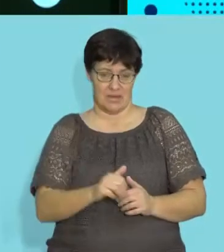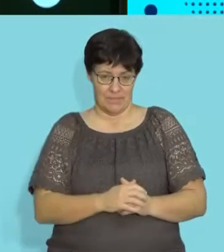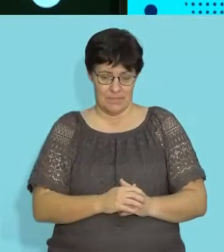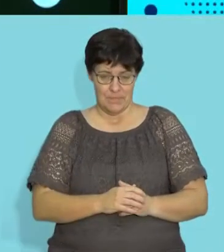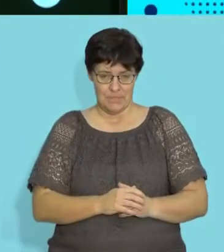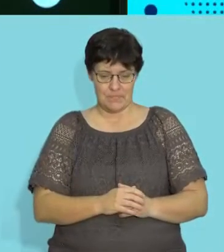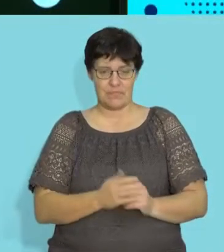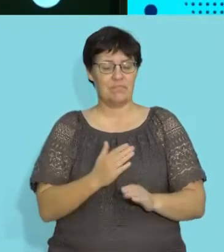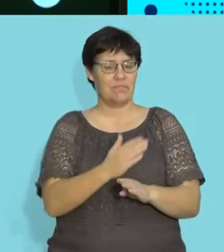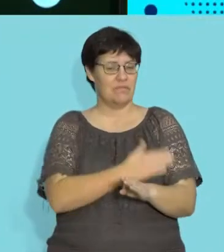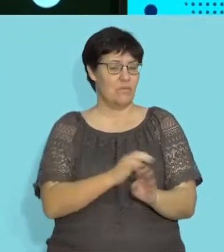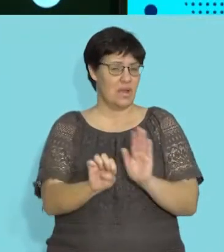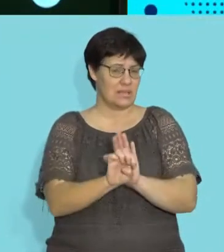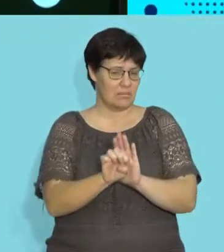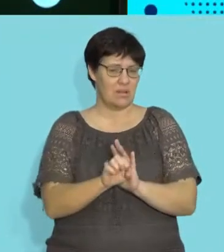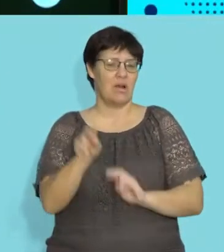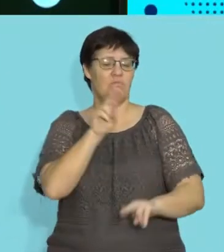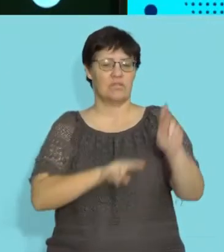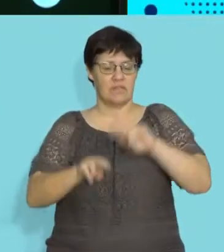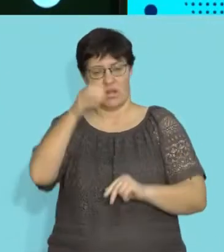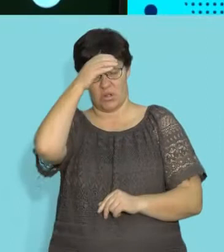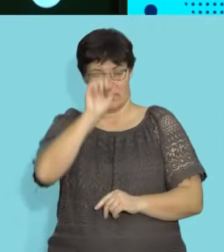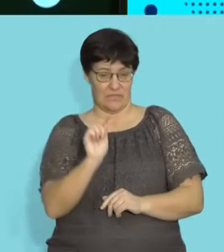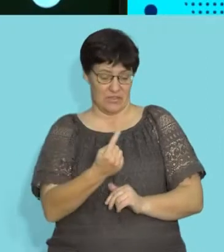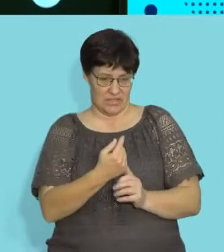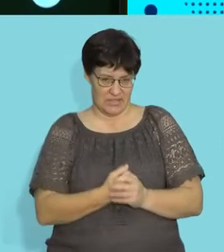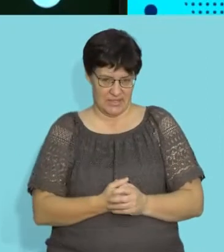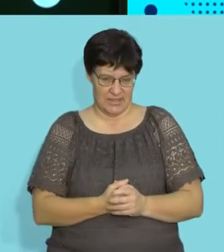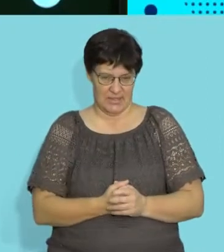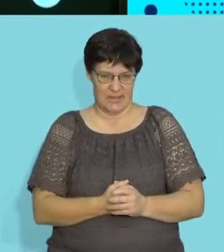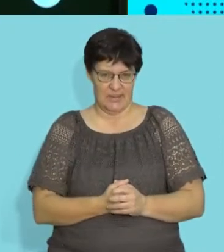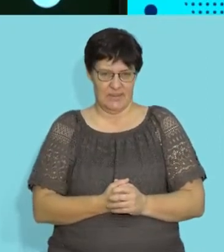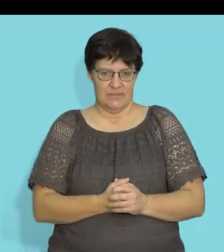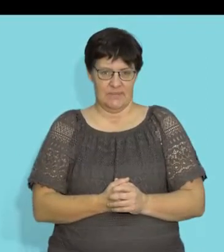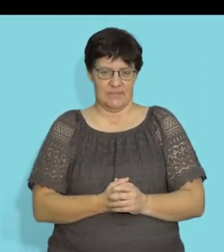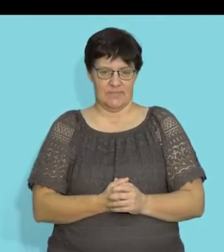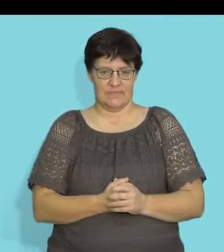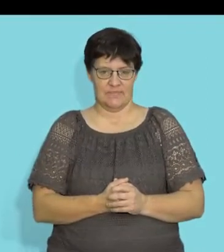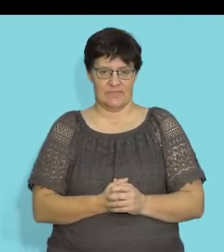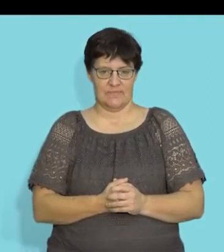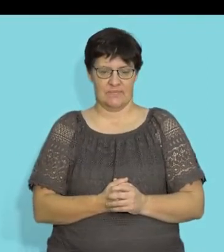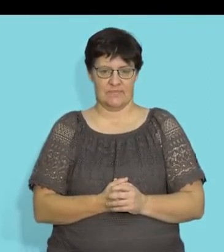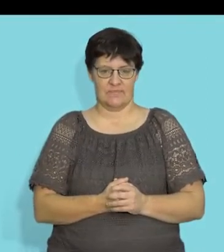so before we get going with examples, I'm just going to revise some concepts. Will you look at the board with me?